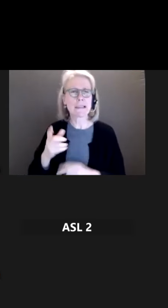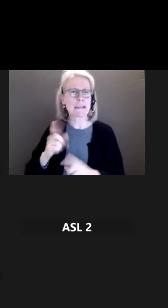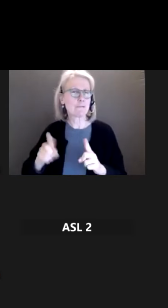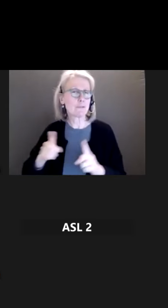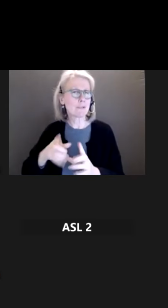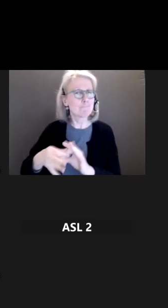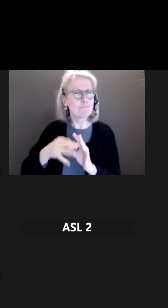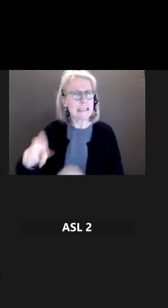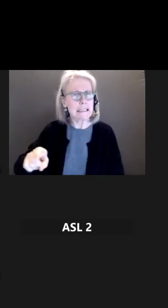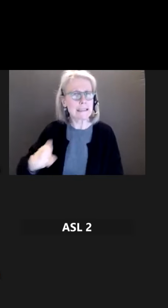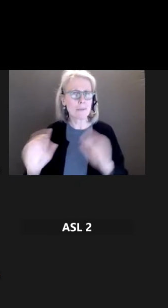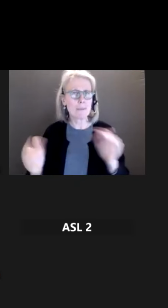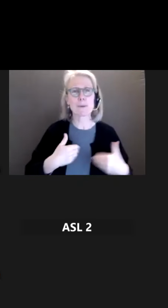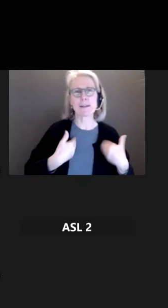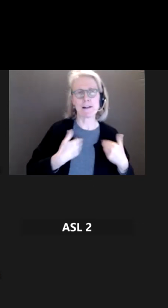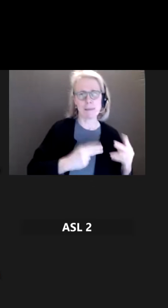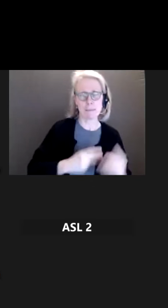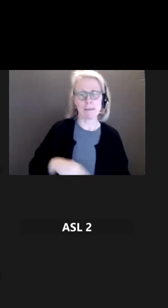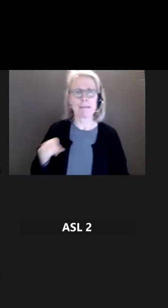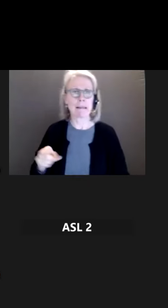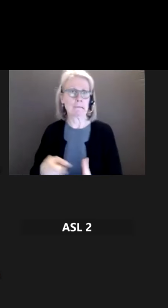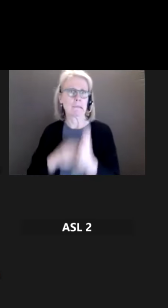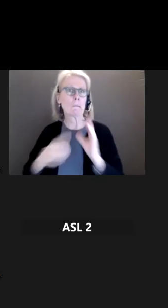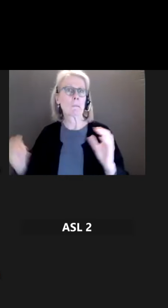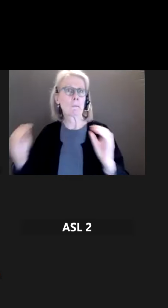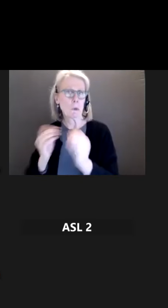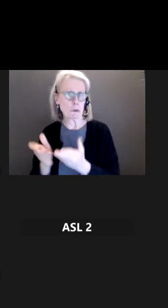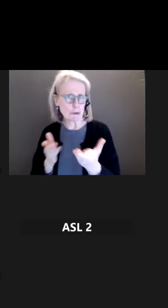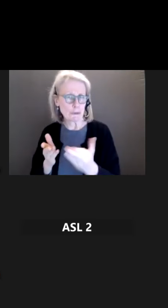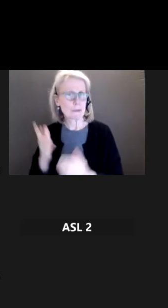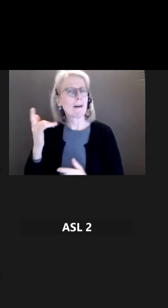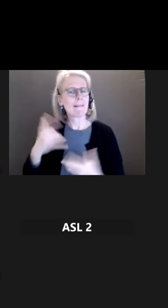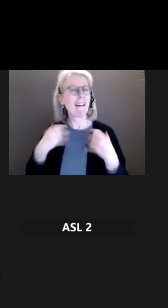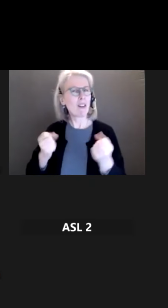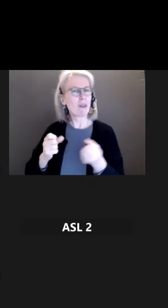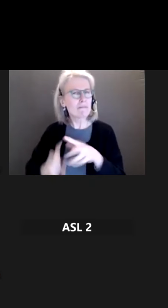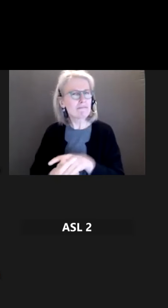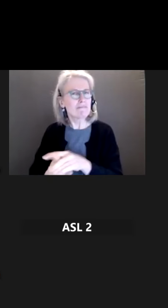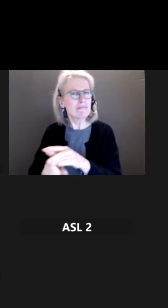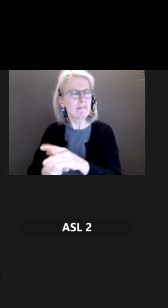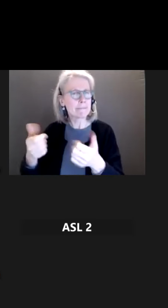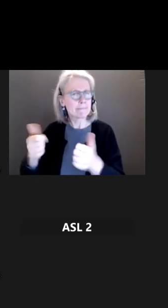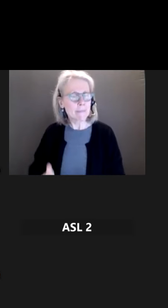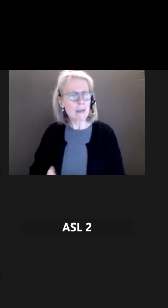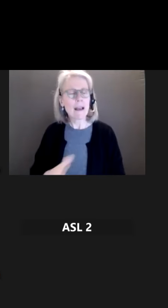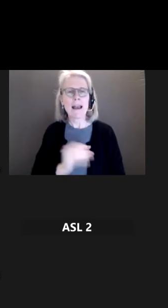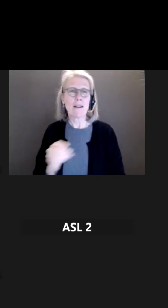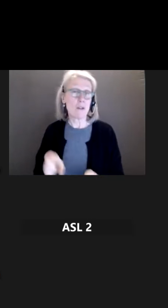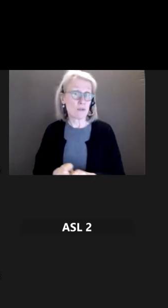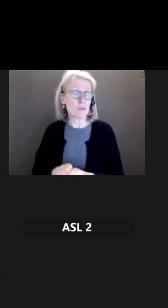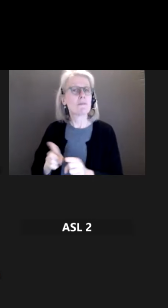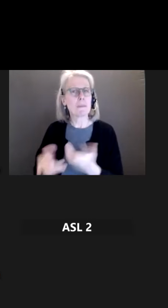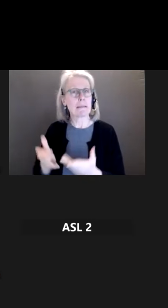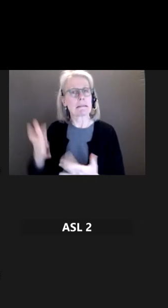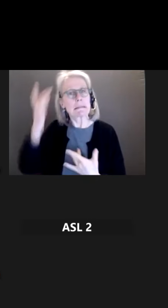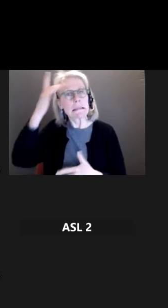people, and that they have a greater demand for services overall because of declining health, but also tend to be living with multiple chronic